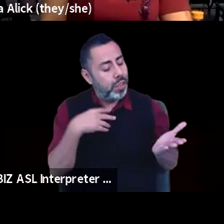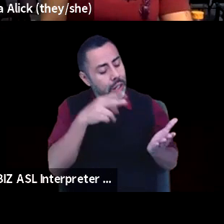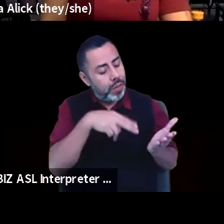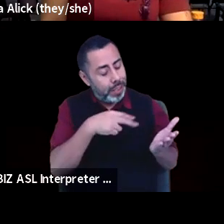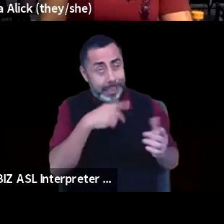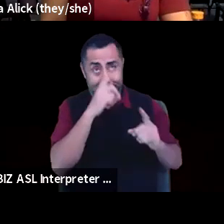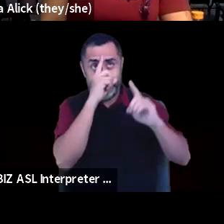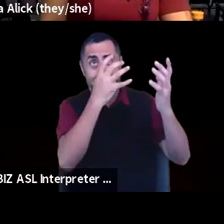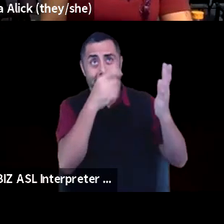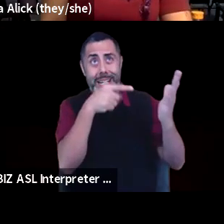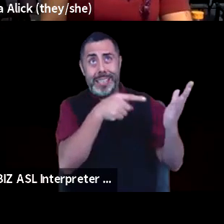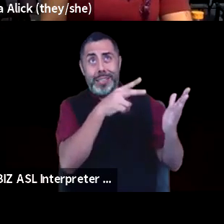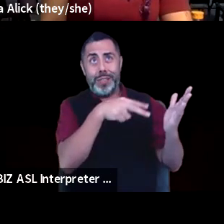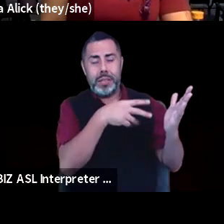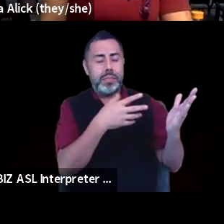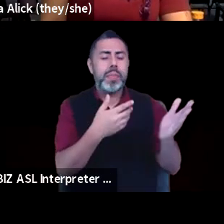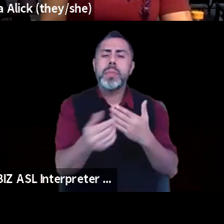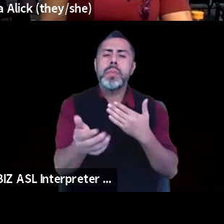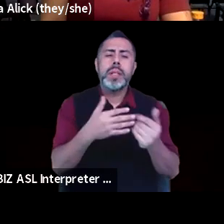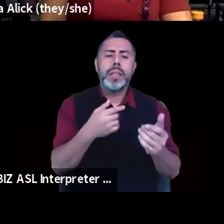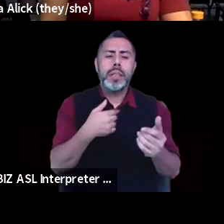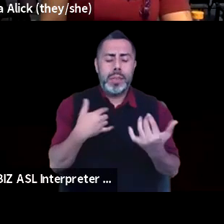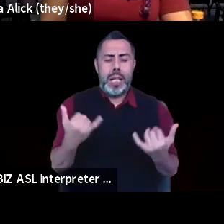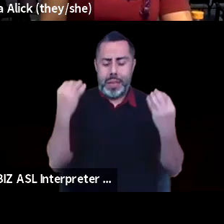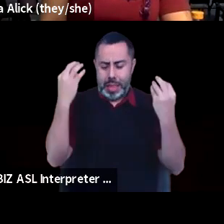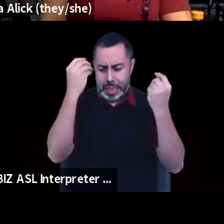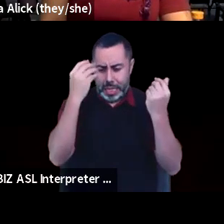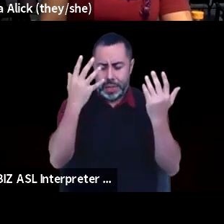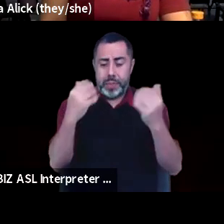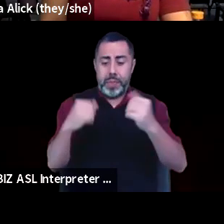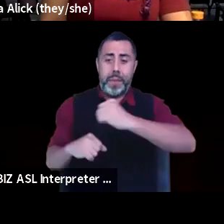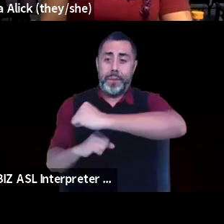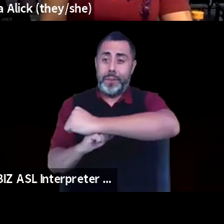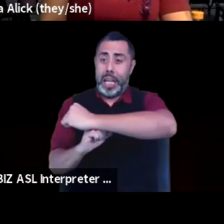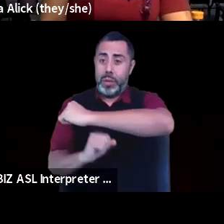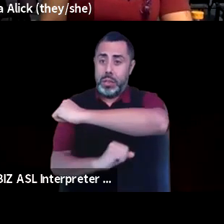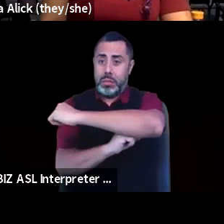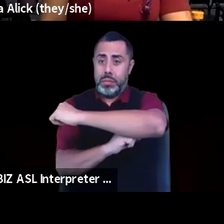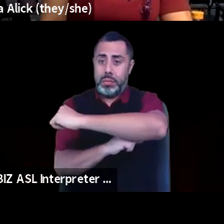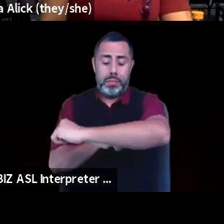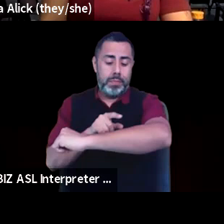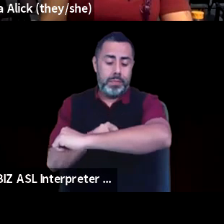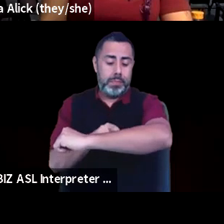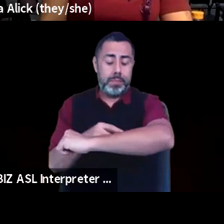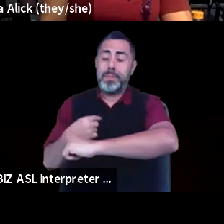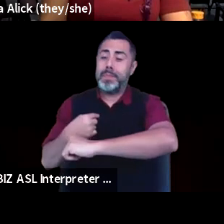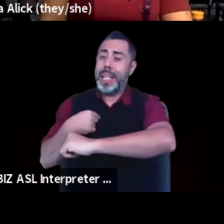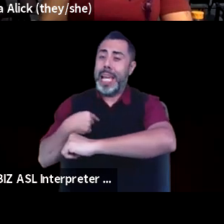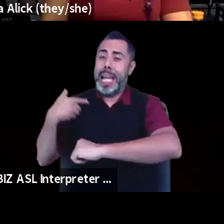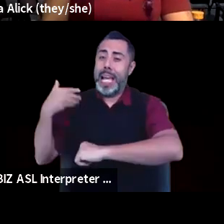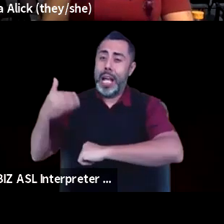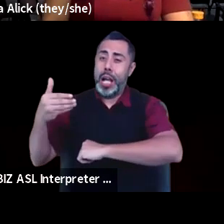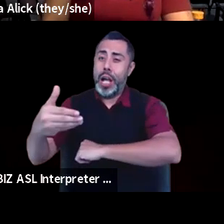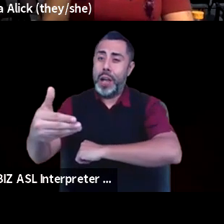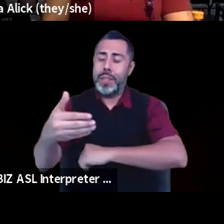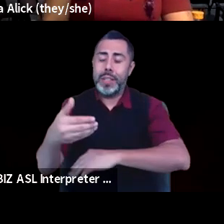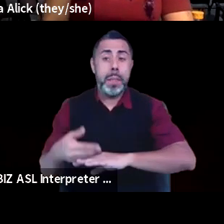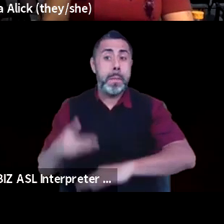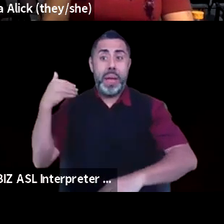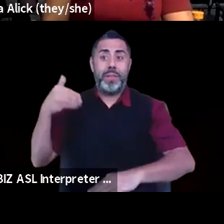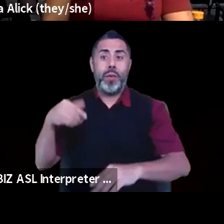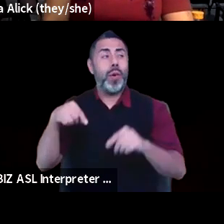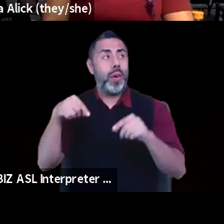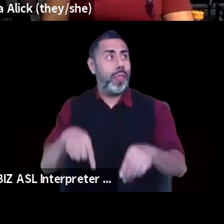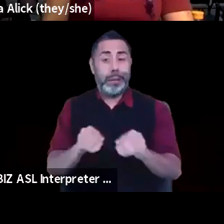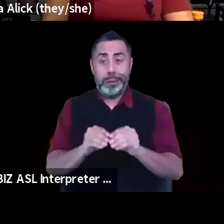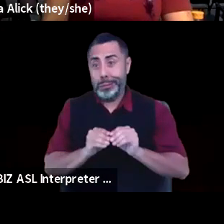doing some thinking about what is the foundation that I often, prior to this